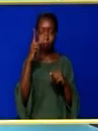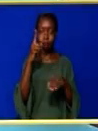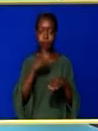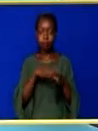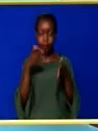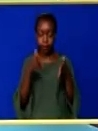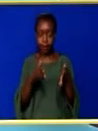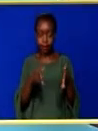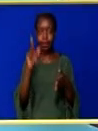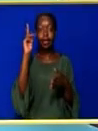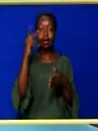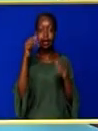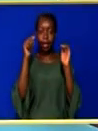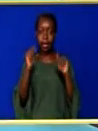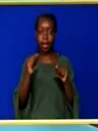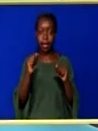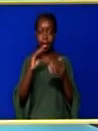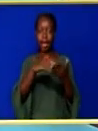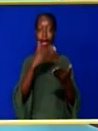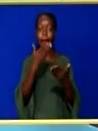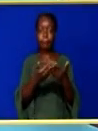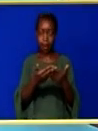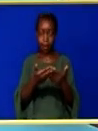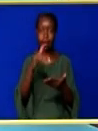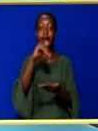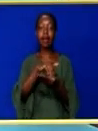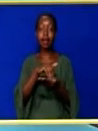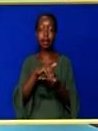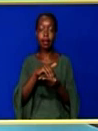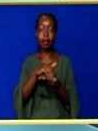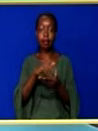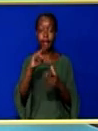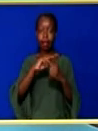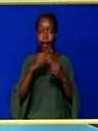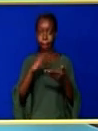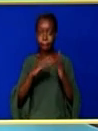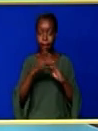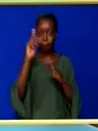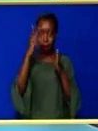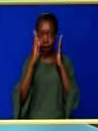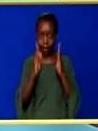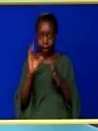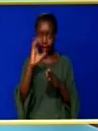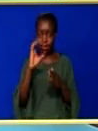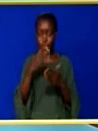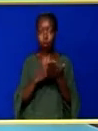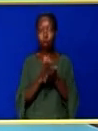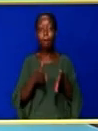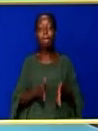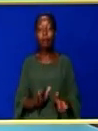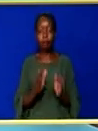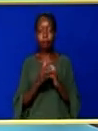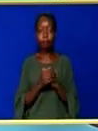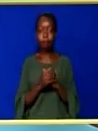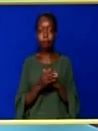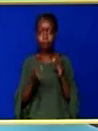Kenyan territory, they can reapply to be considered as a Kenyan citizen by birth. Yes.